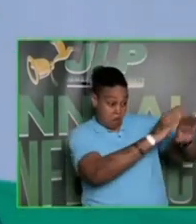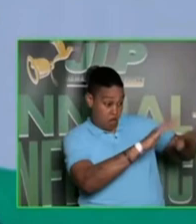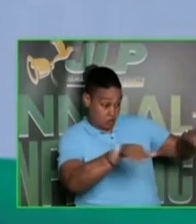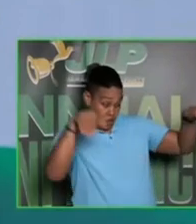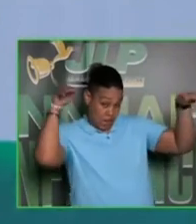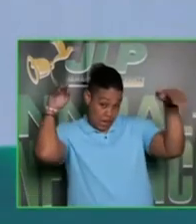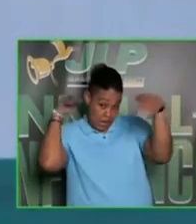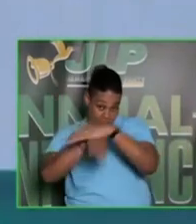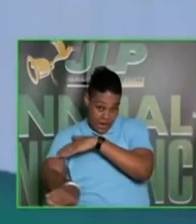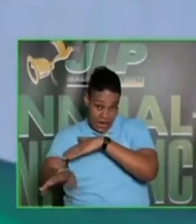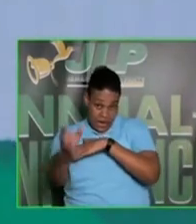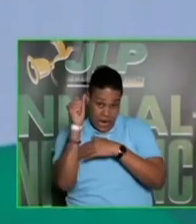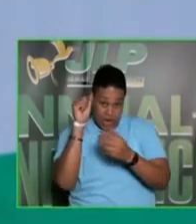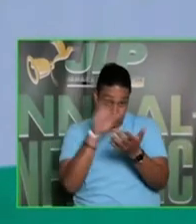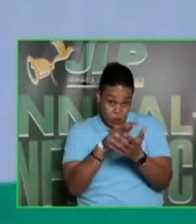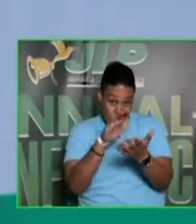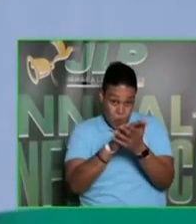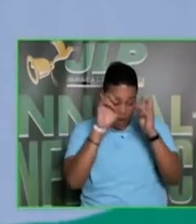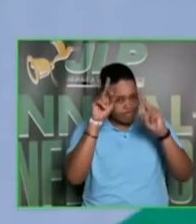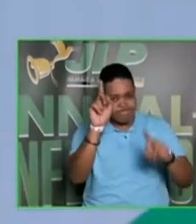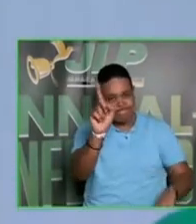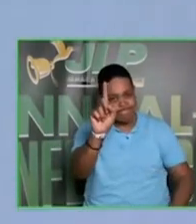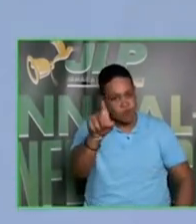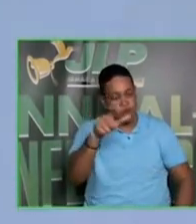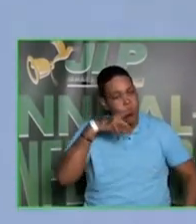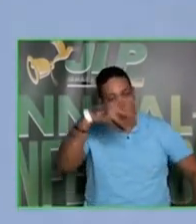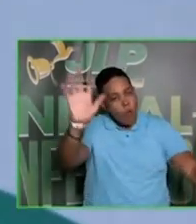child from accessing education.